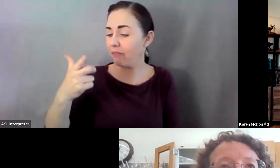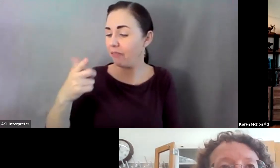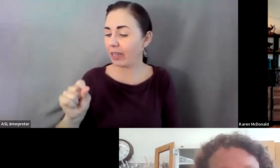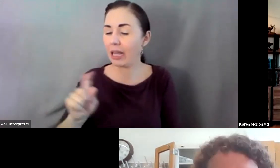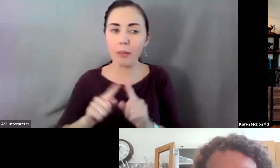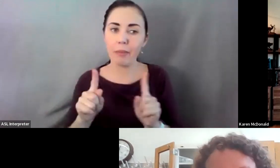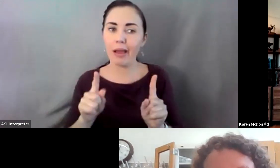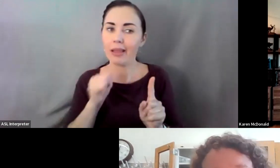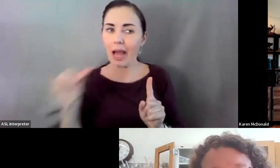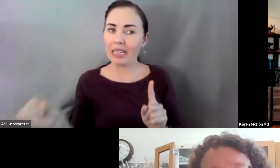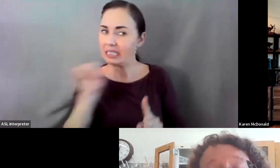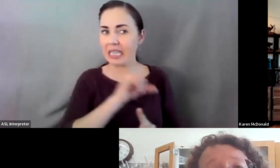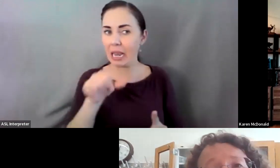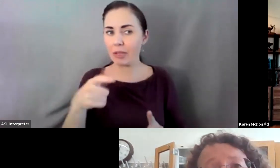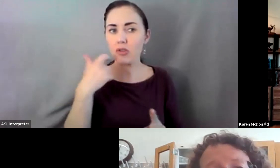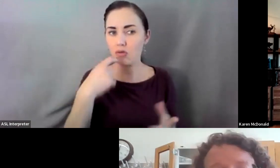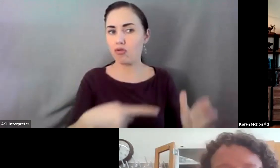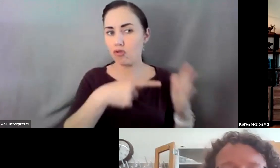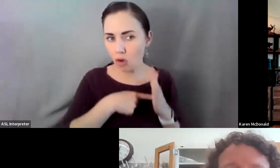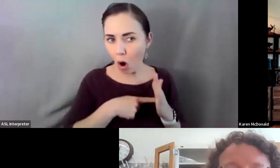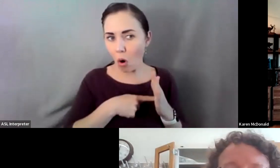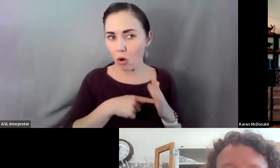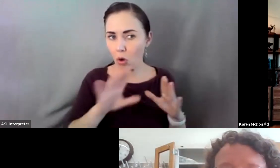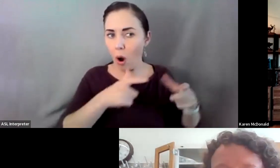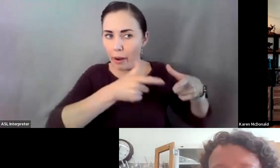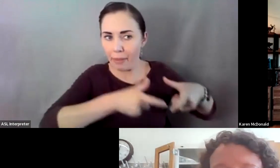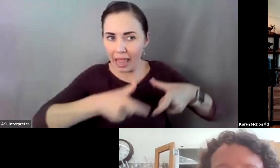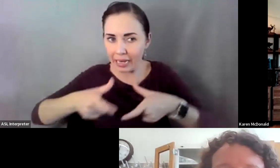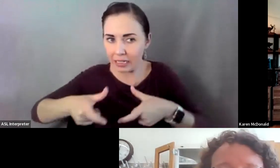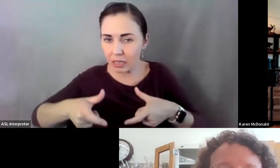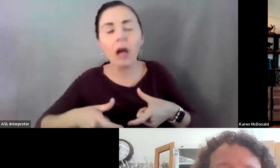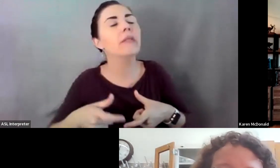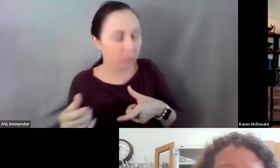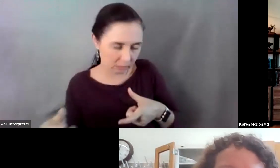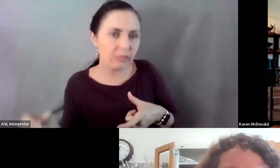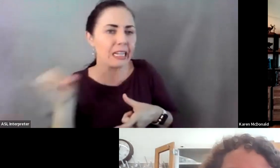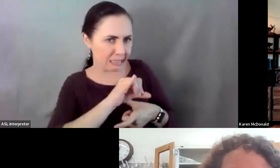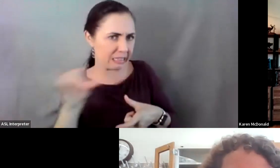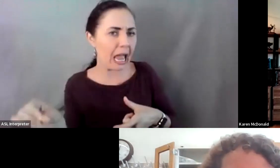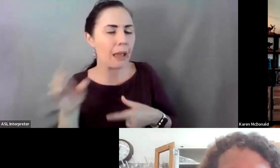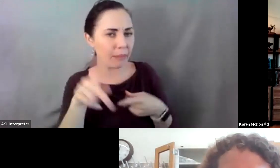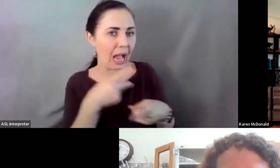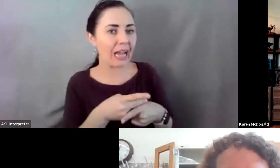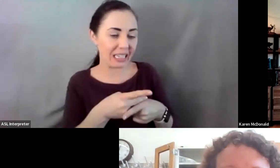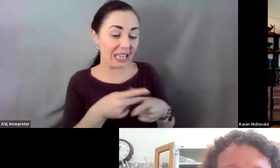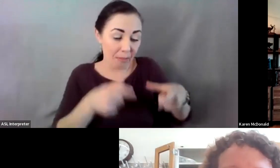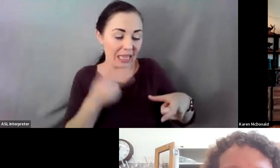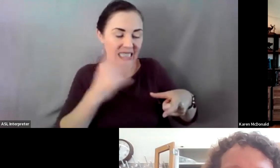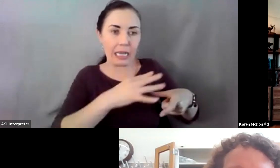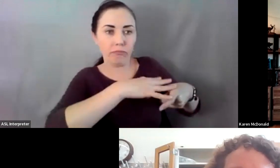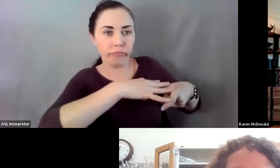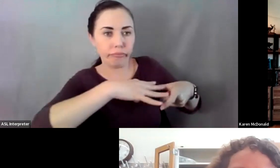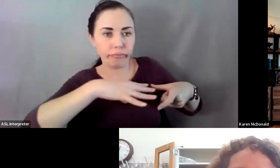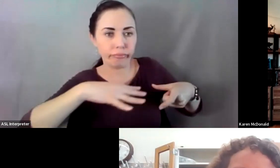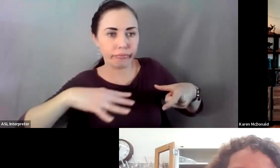us earlier. Is that the same type of thing? It is. It is. And so what Okay. you see on the plates is sort of the strands of fungus. And if I looked at it